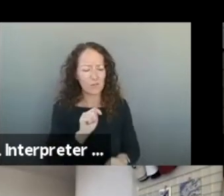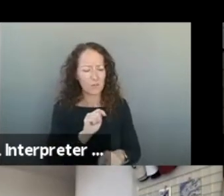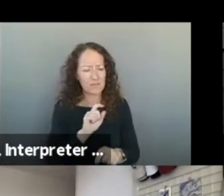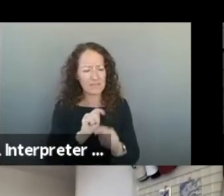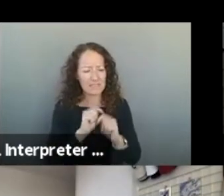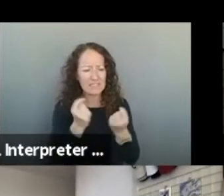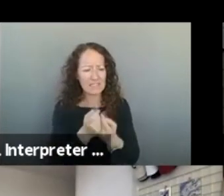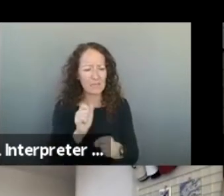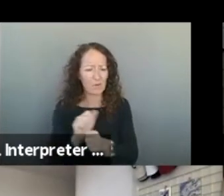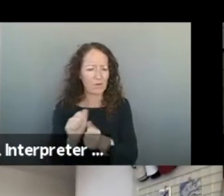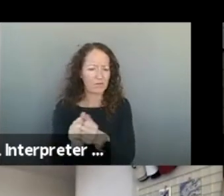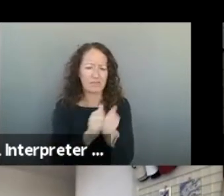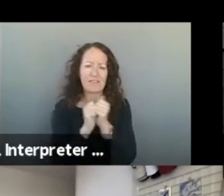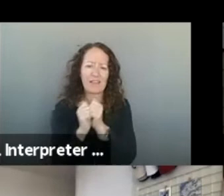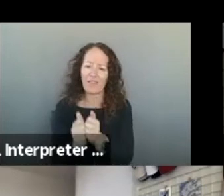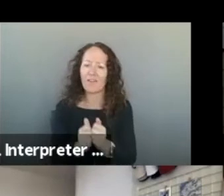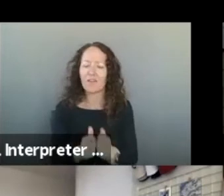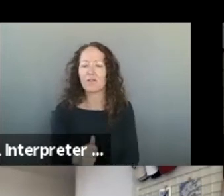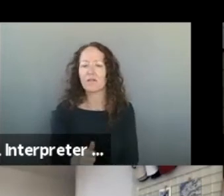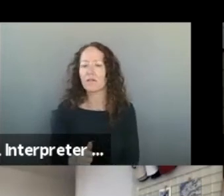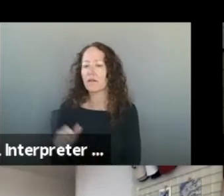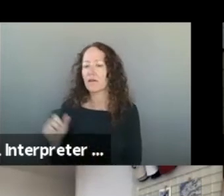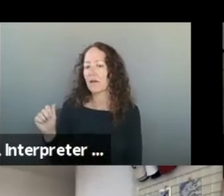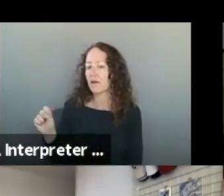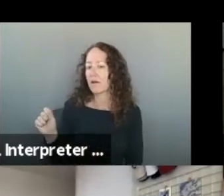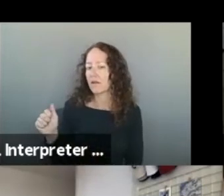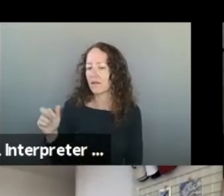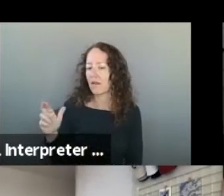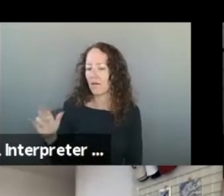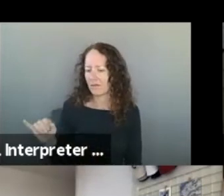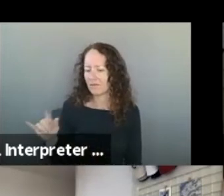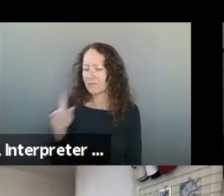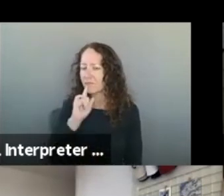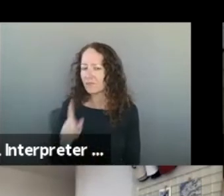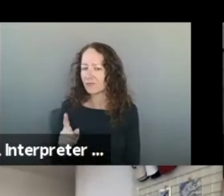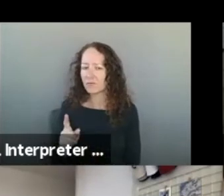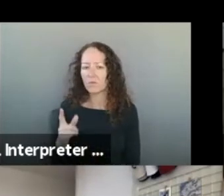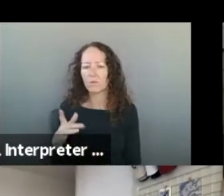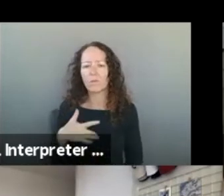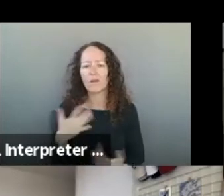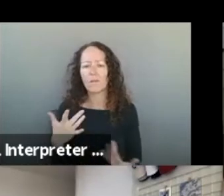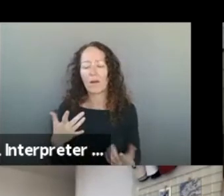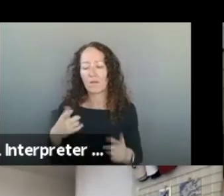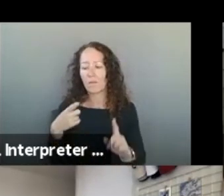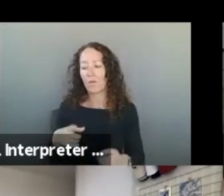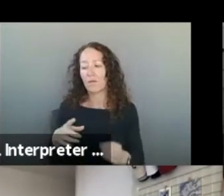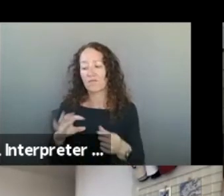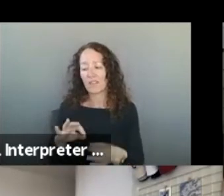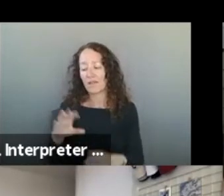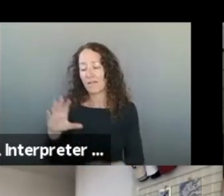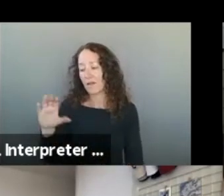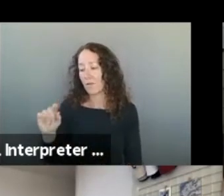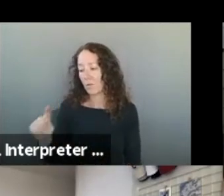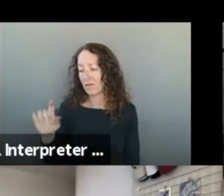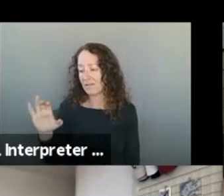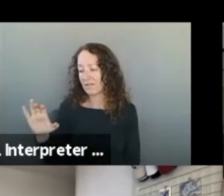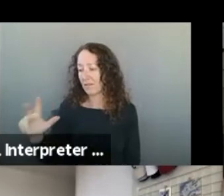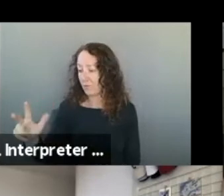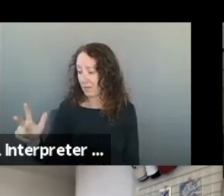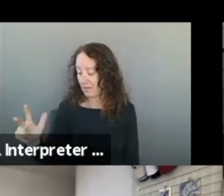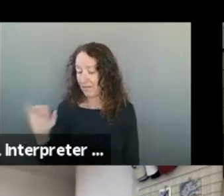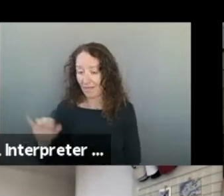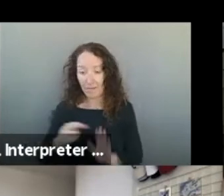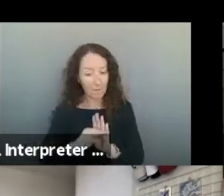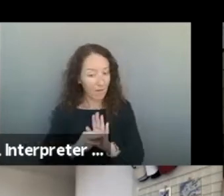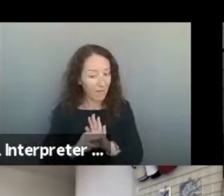way. That's so true. I mean, what did you all think about the point about 501c3s? Is the 501c3